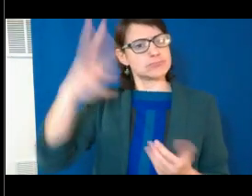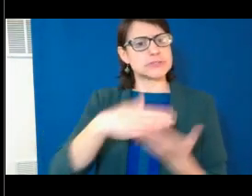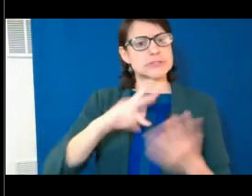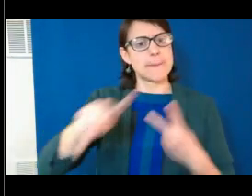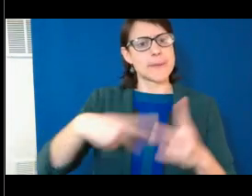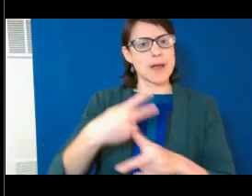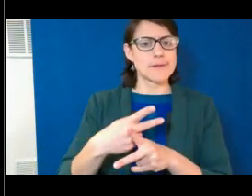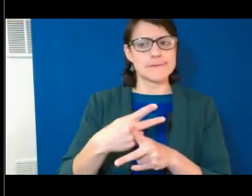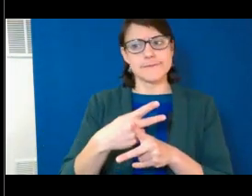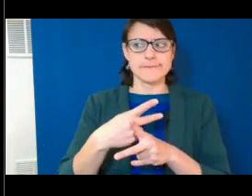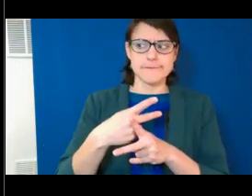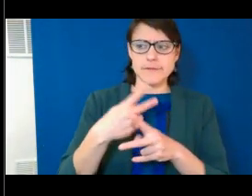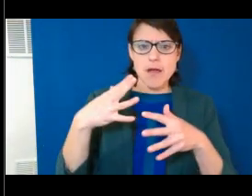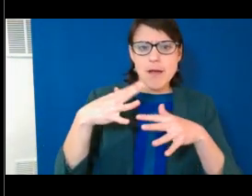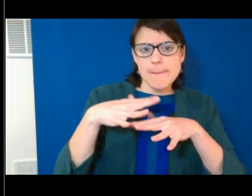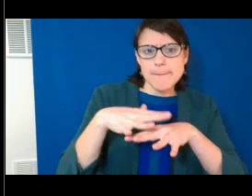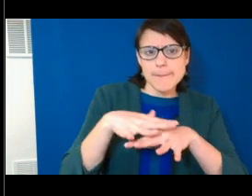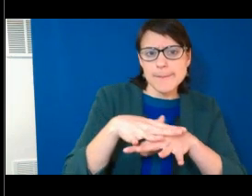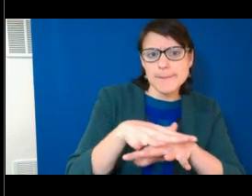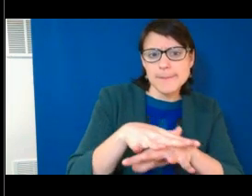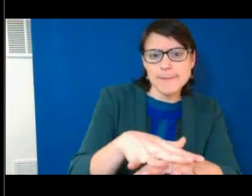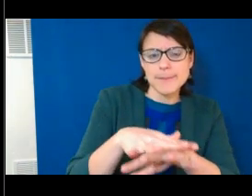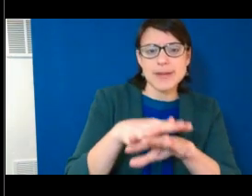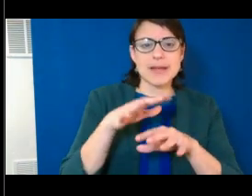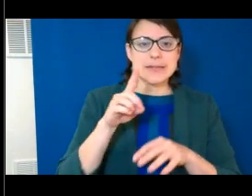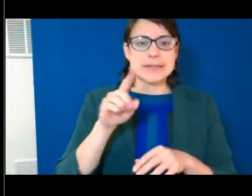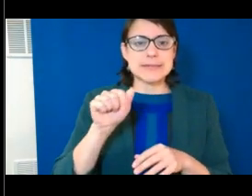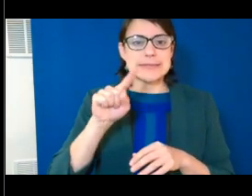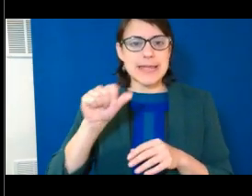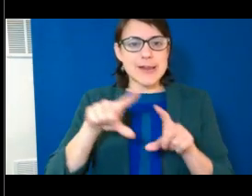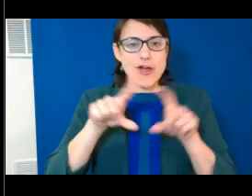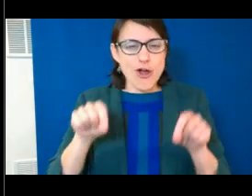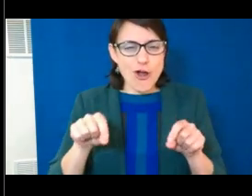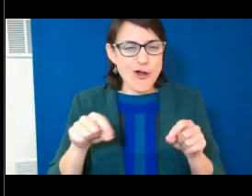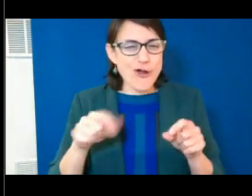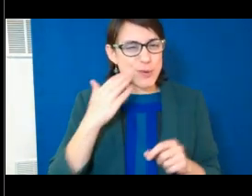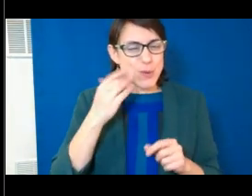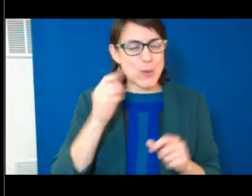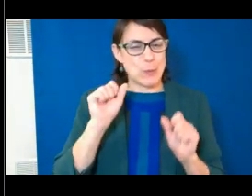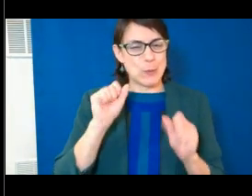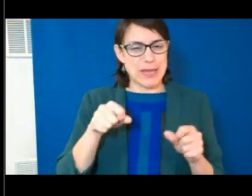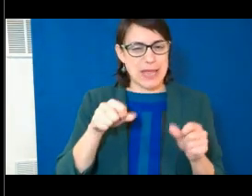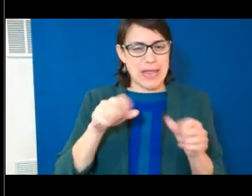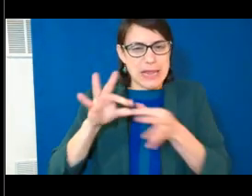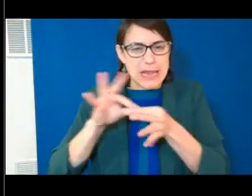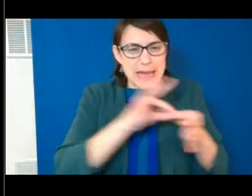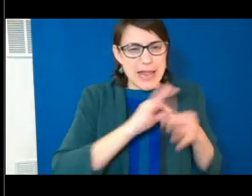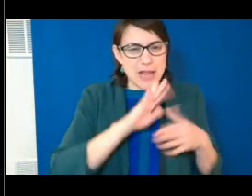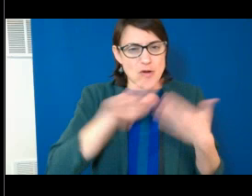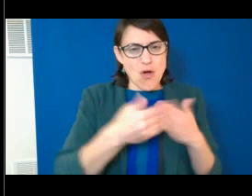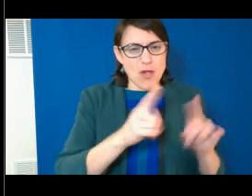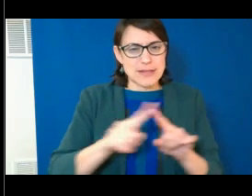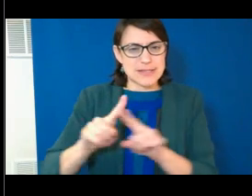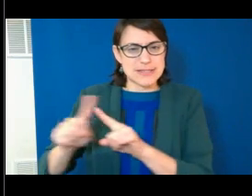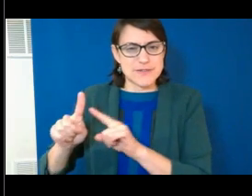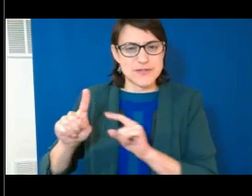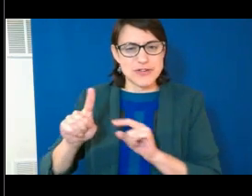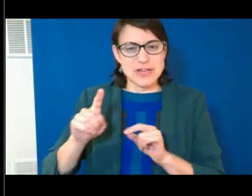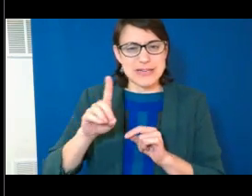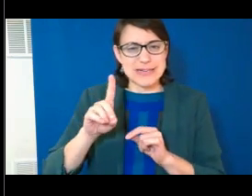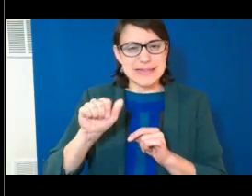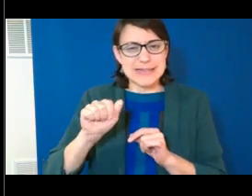don't know what the right adjective is, homogenized data card where we can unify all those. It's very challenging. If you look at the various data cards, that's